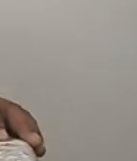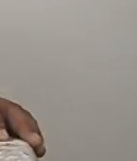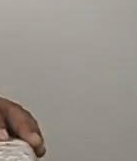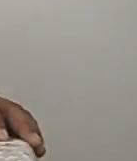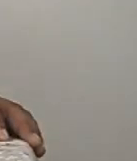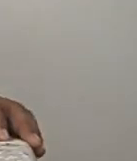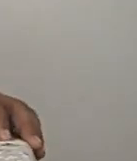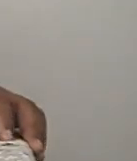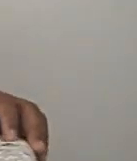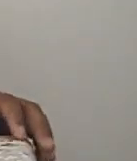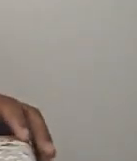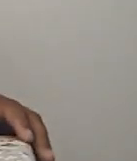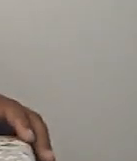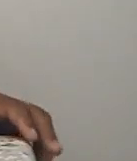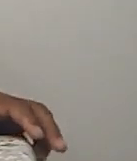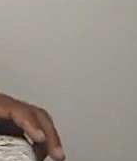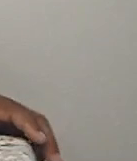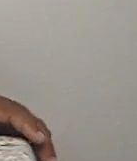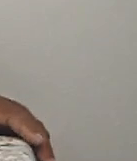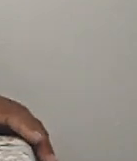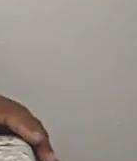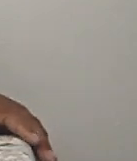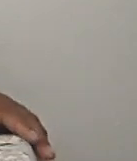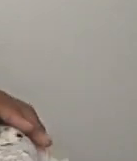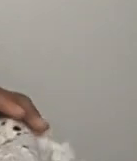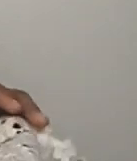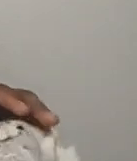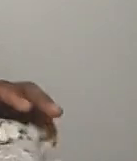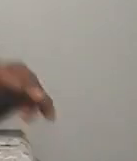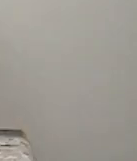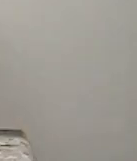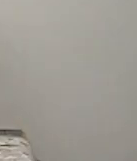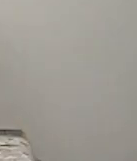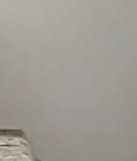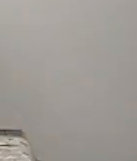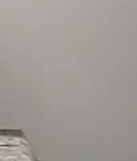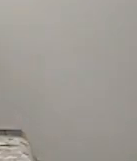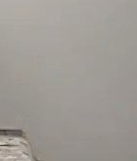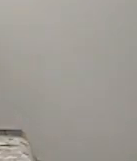Anybody want to say something? Amen? Let's have a song.